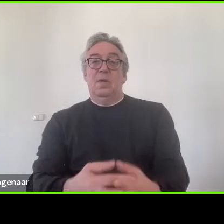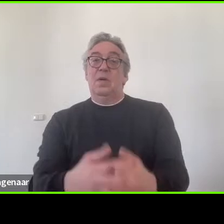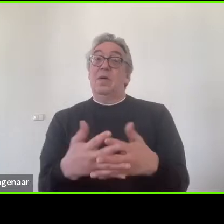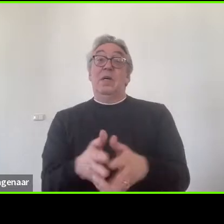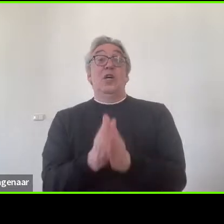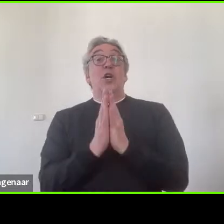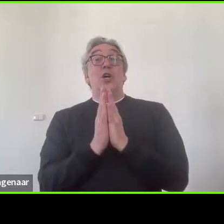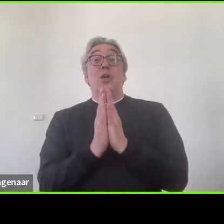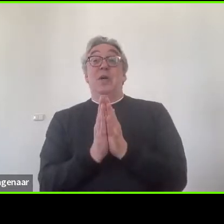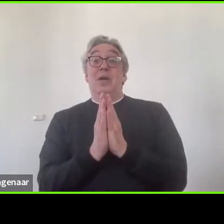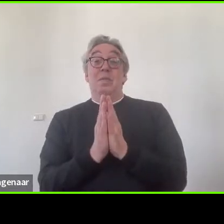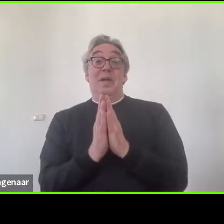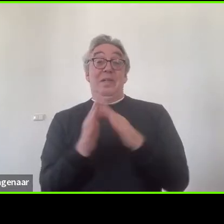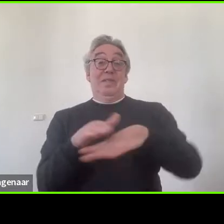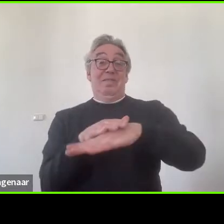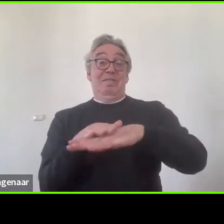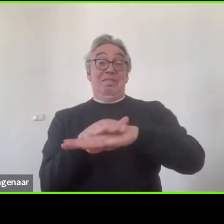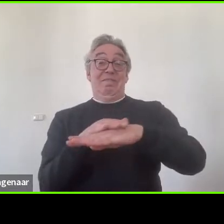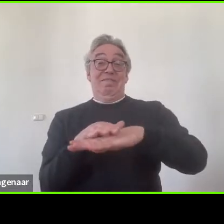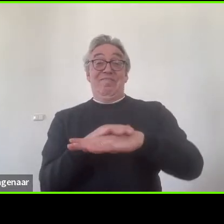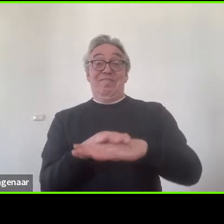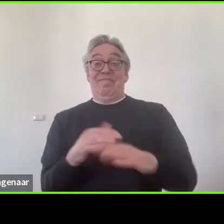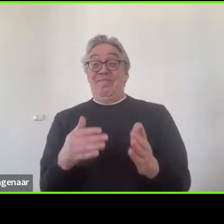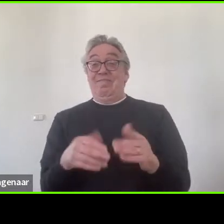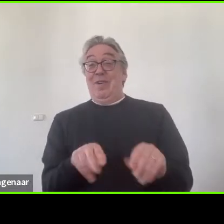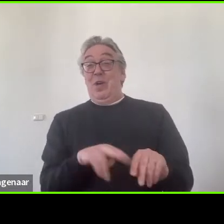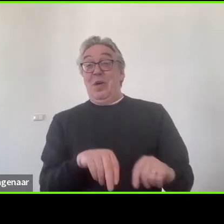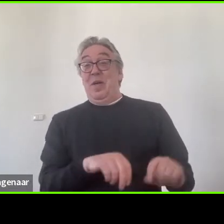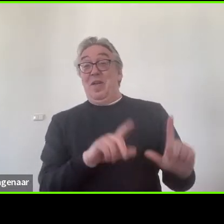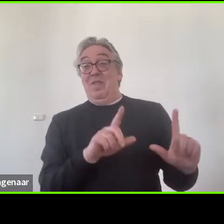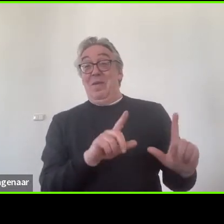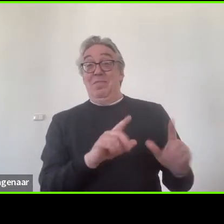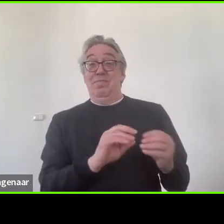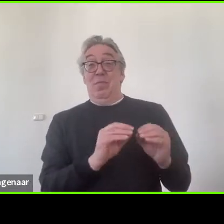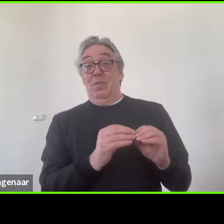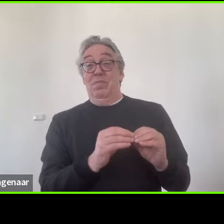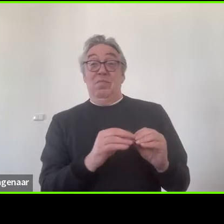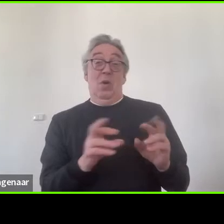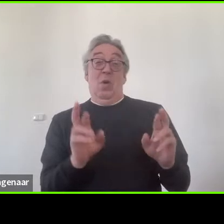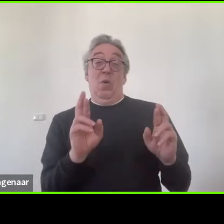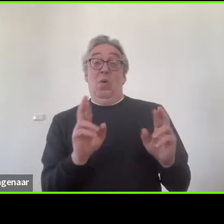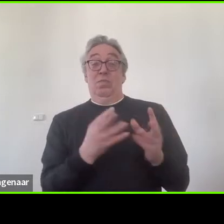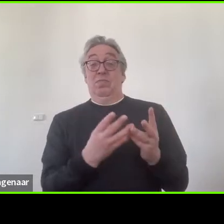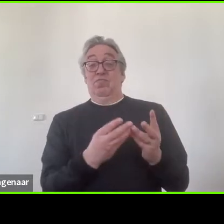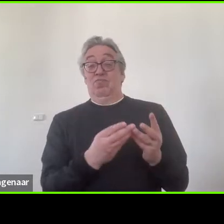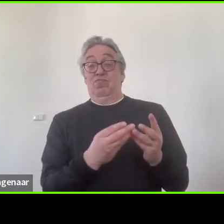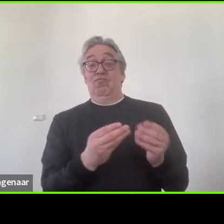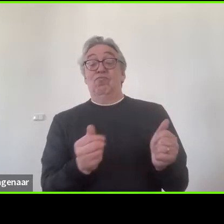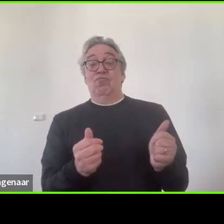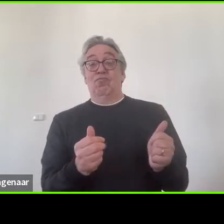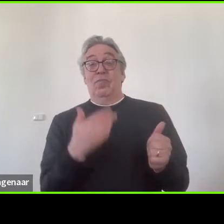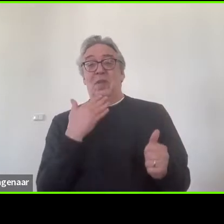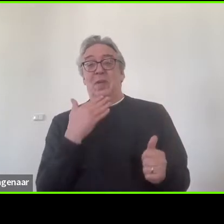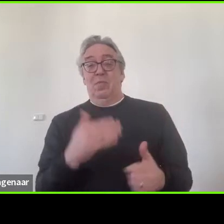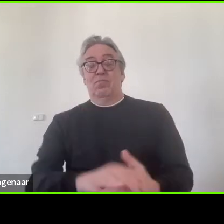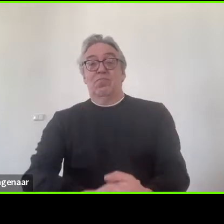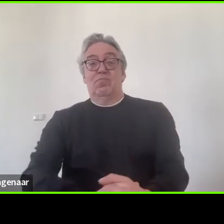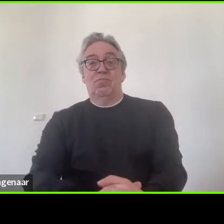Please bear with us for a minute. We're having some technical issues, but we hope to be able to resolve them shortly.